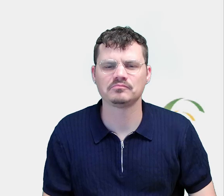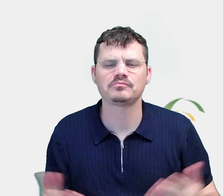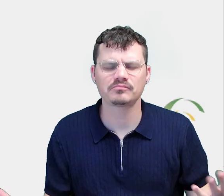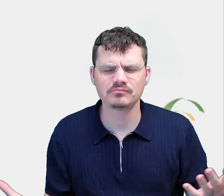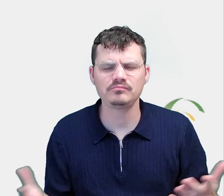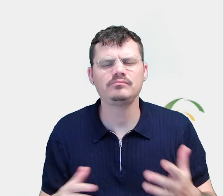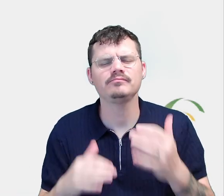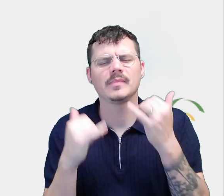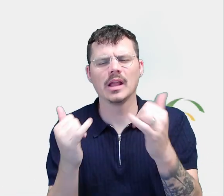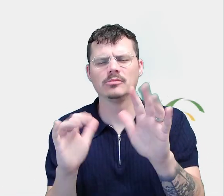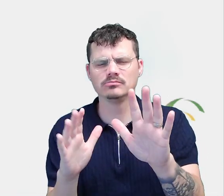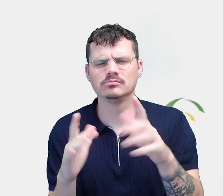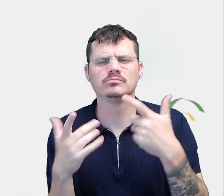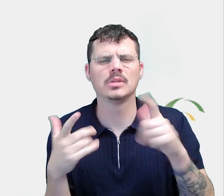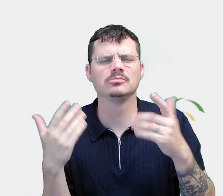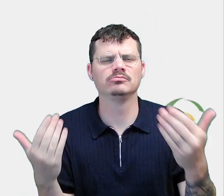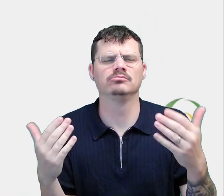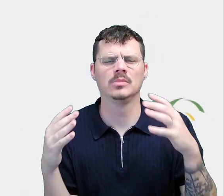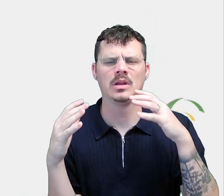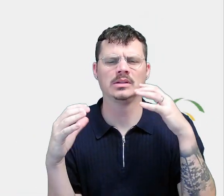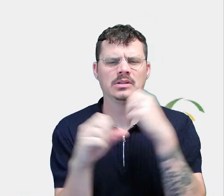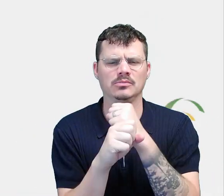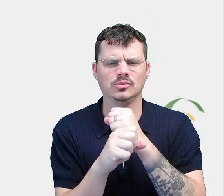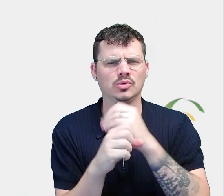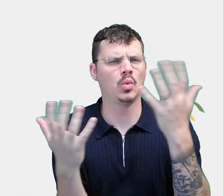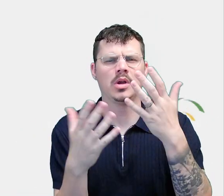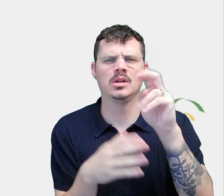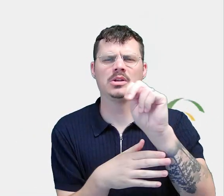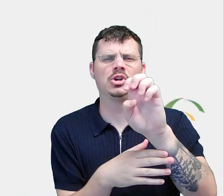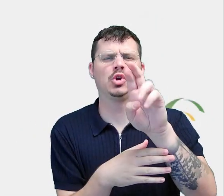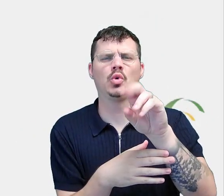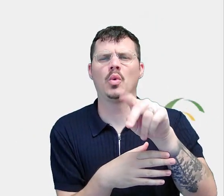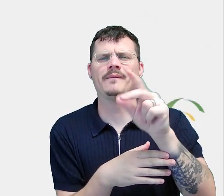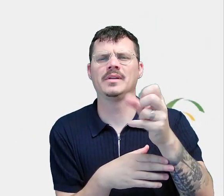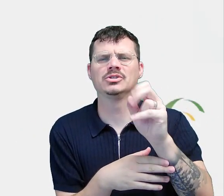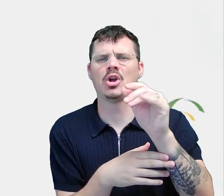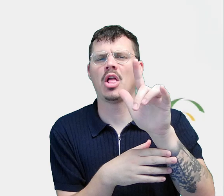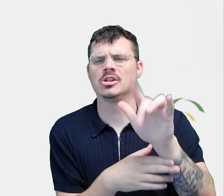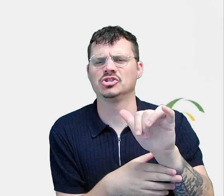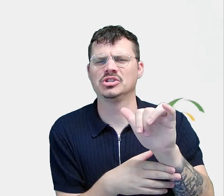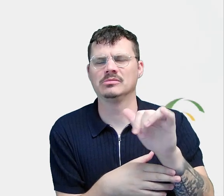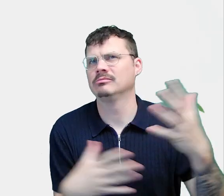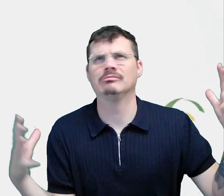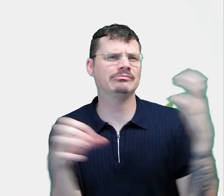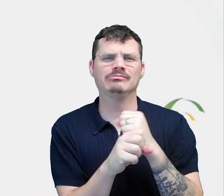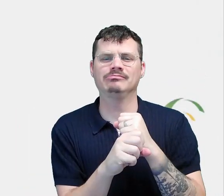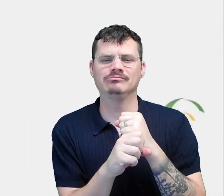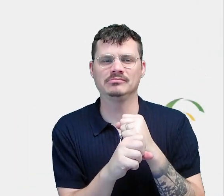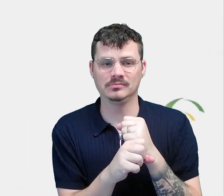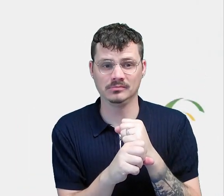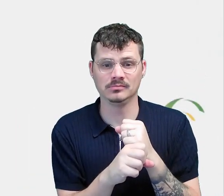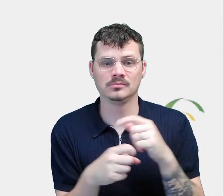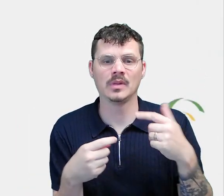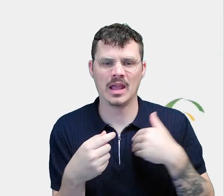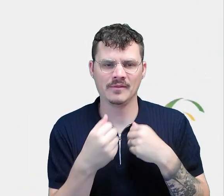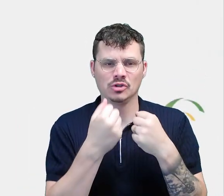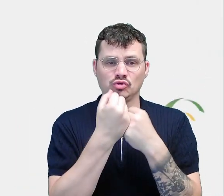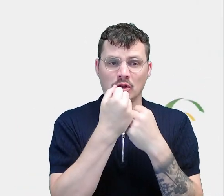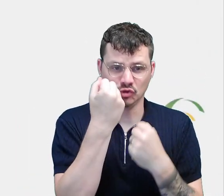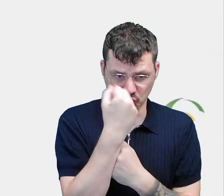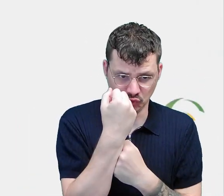Let's for a moment summarize all of neurophysiology. It'll only take a second. We got